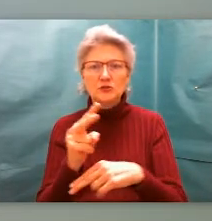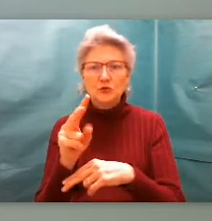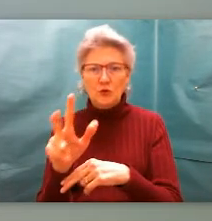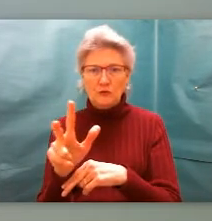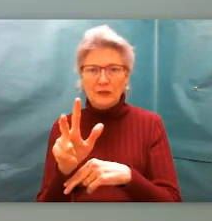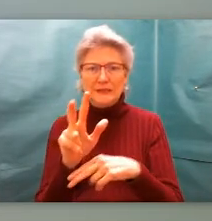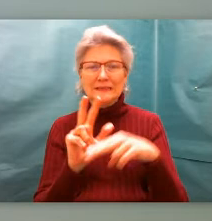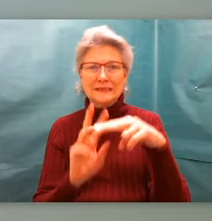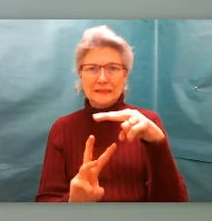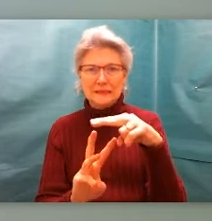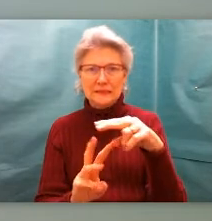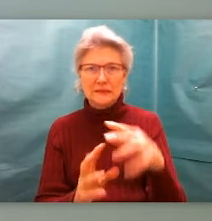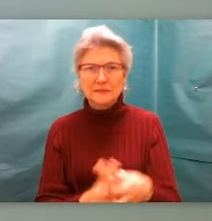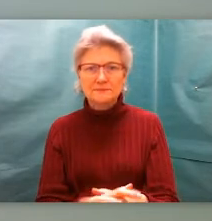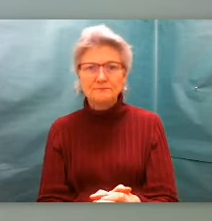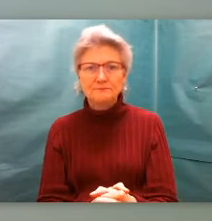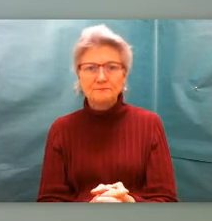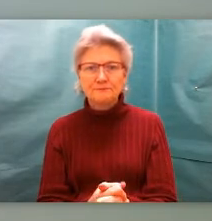3 6.